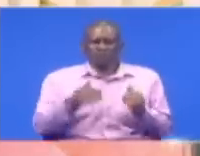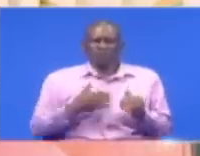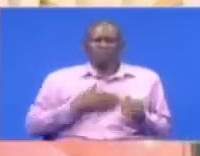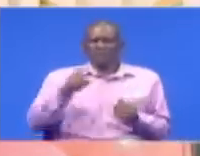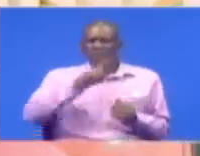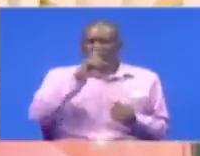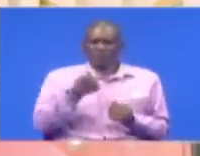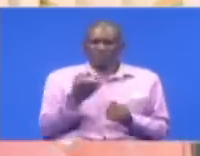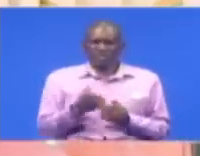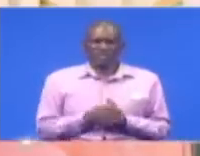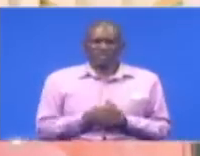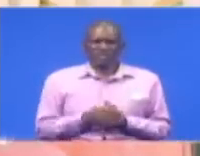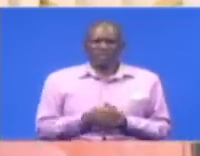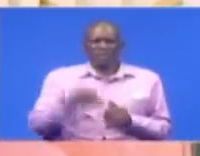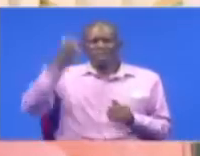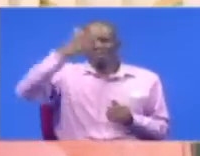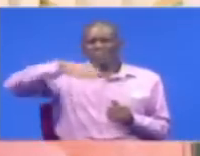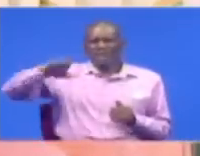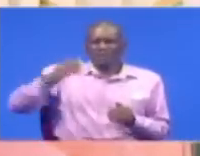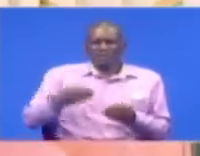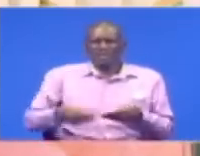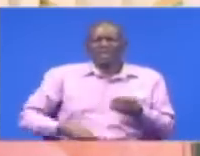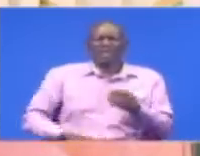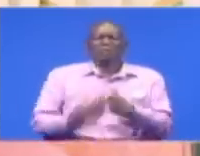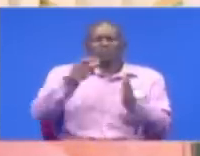is, Parliament passes a law.